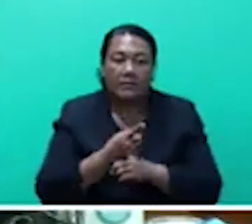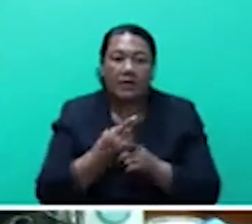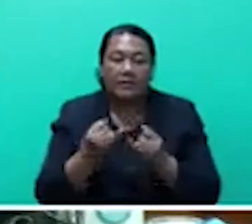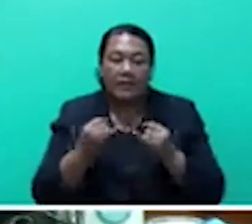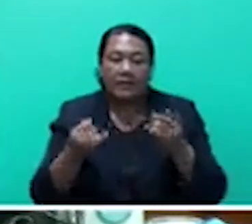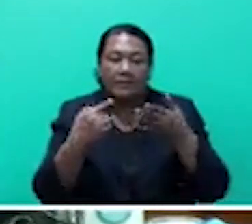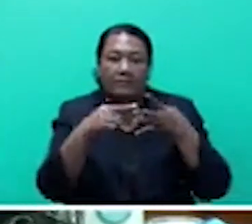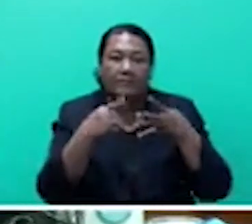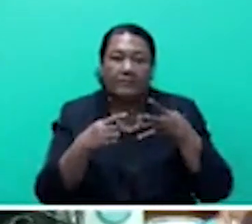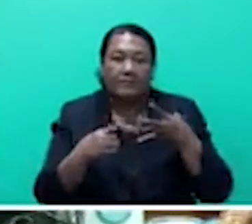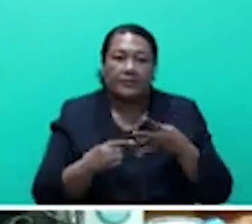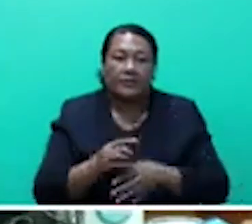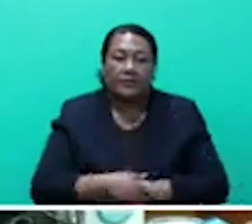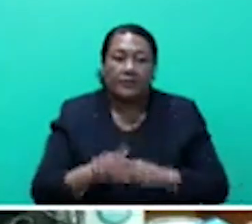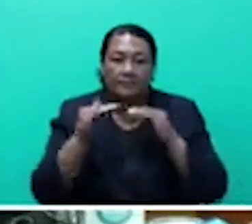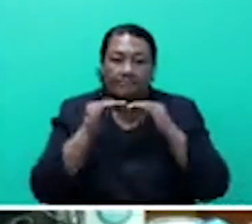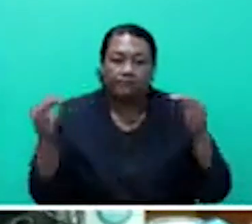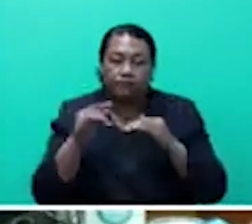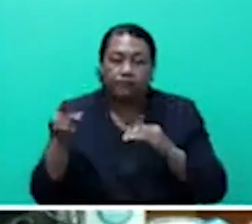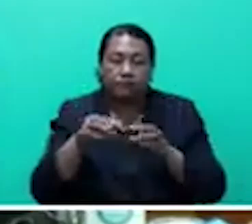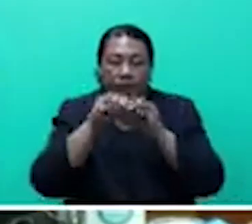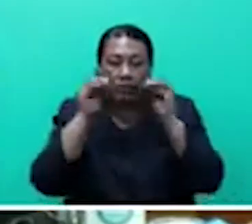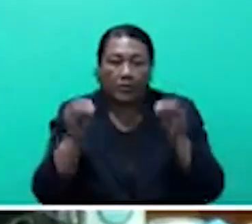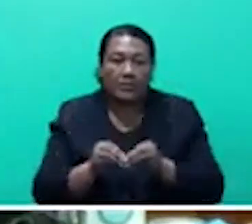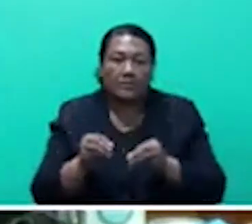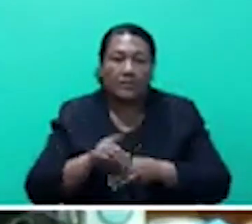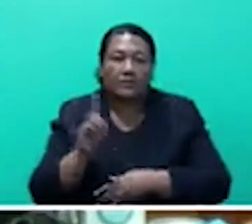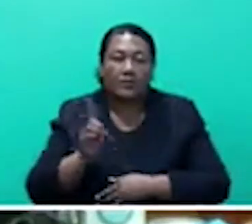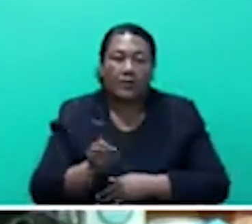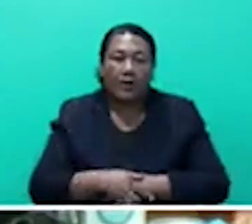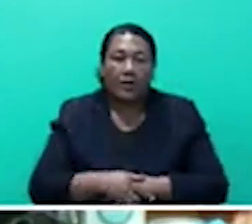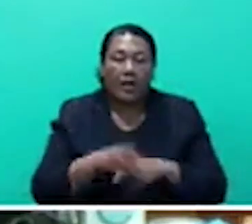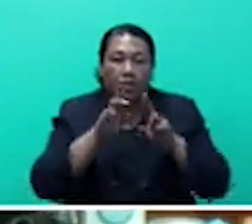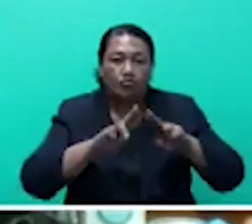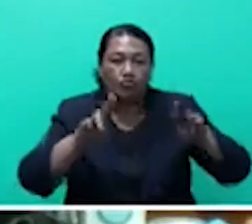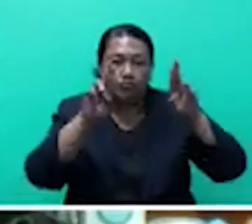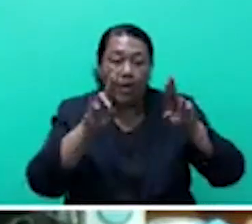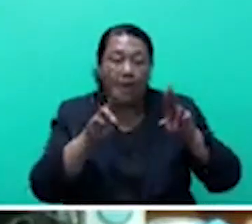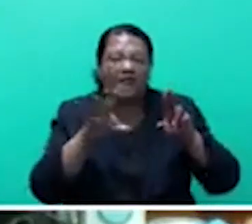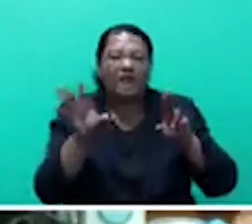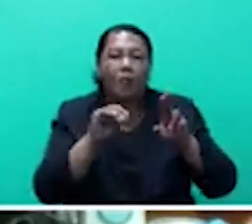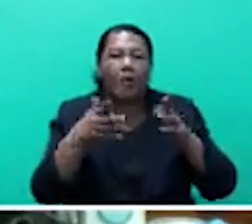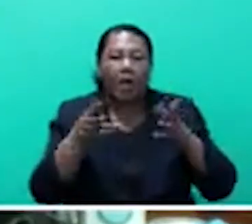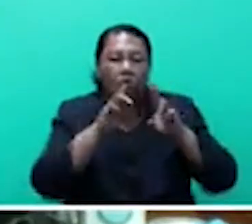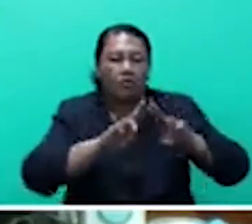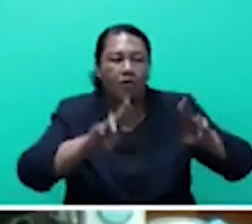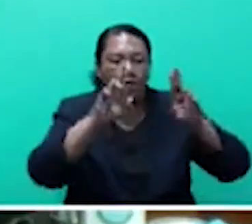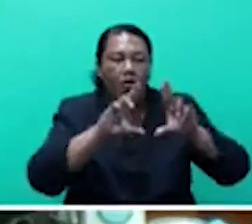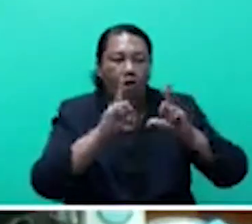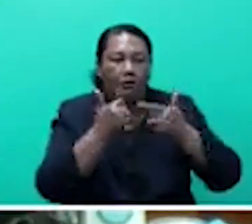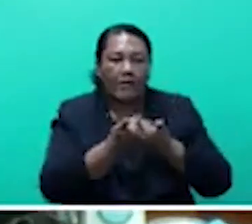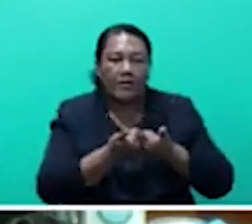that standardizes the organization derived out of the UN Convention on Convention